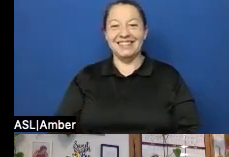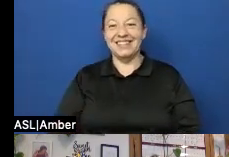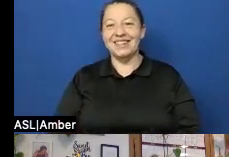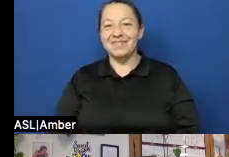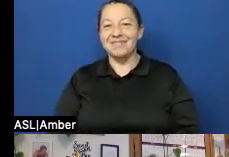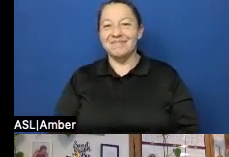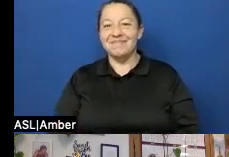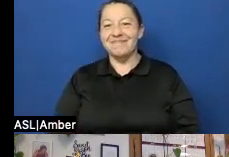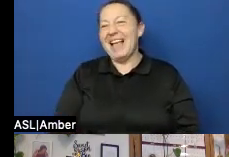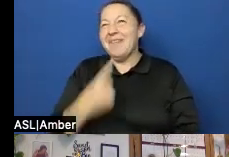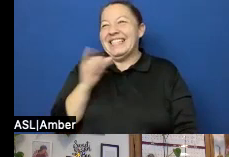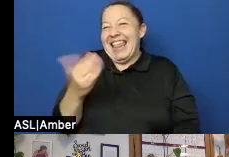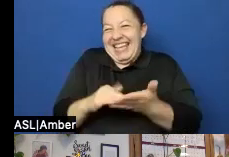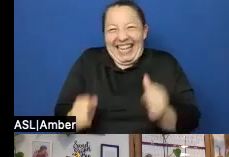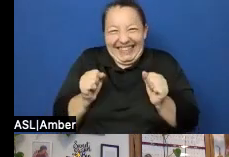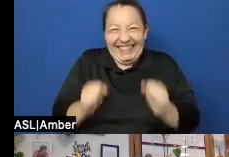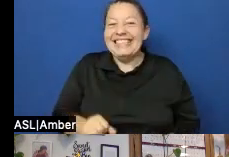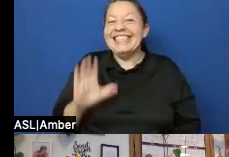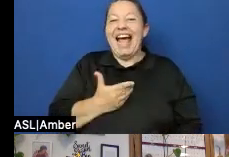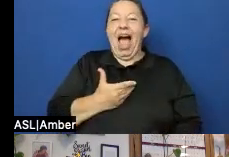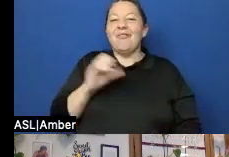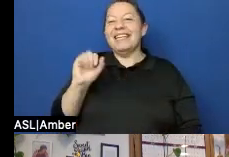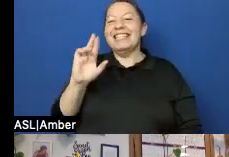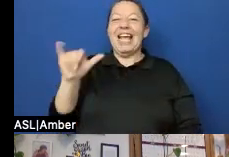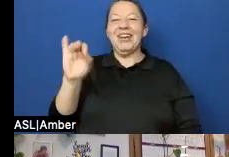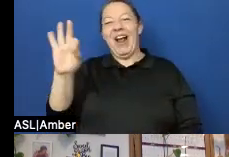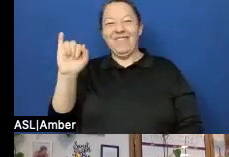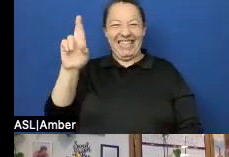I'll just say that again, our Secretary of Interior, Deb Haaland.